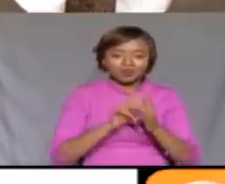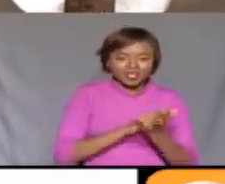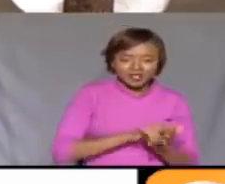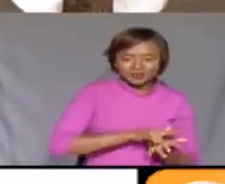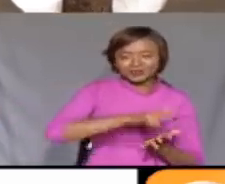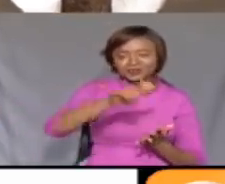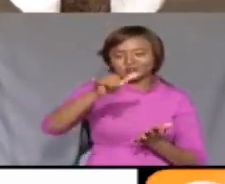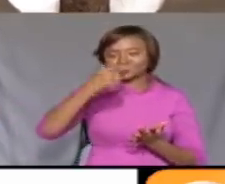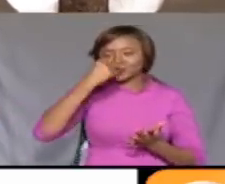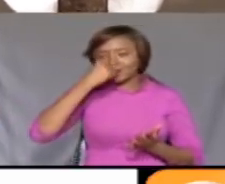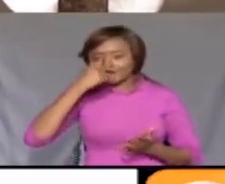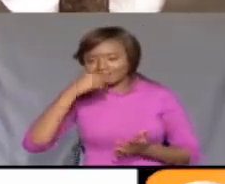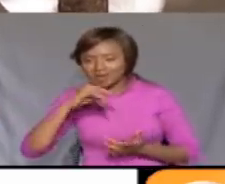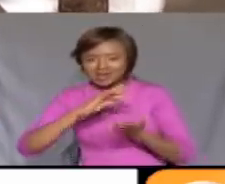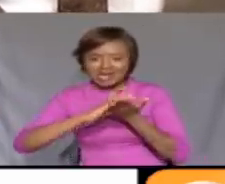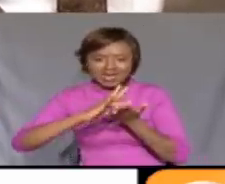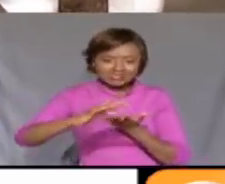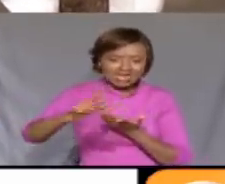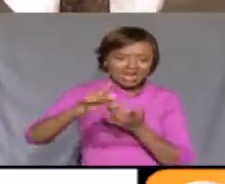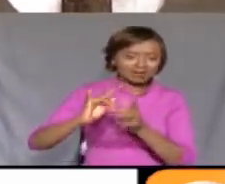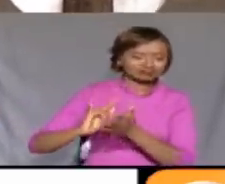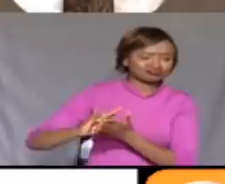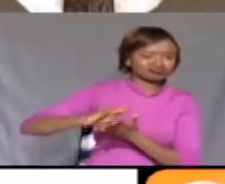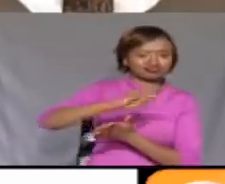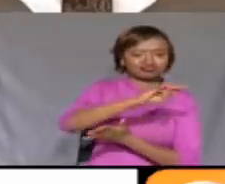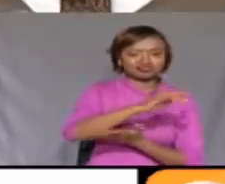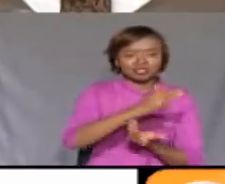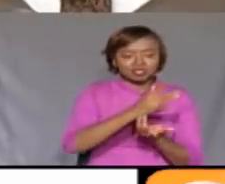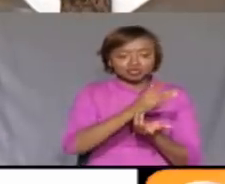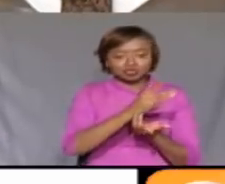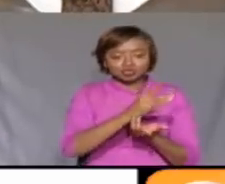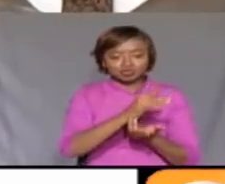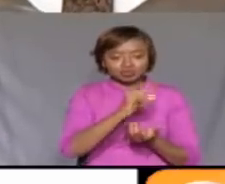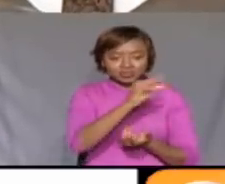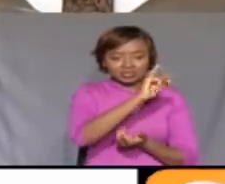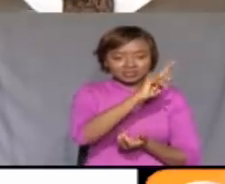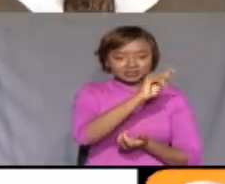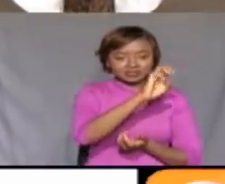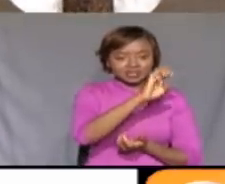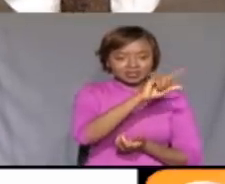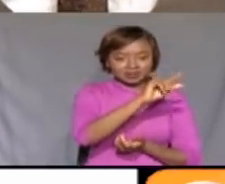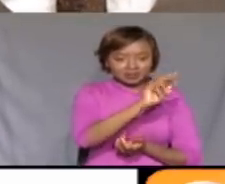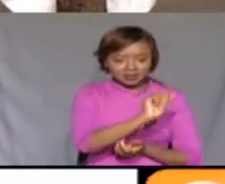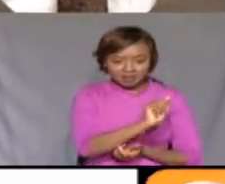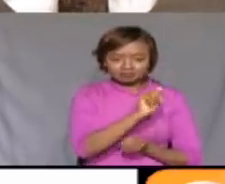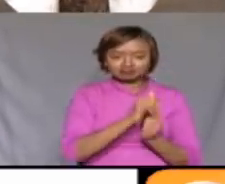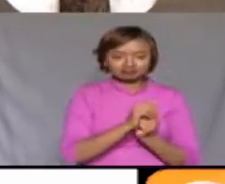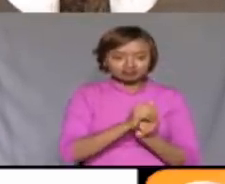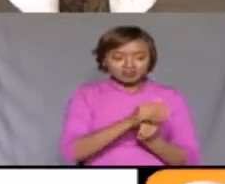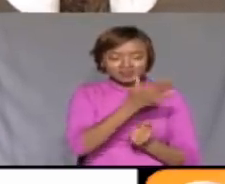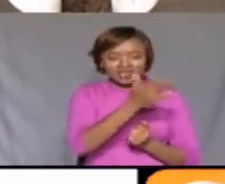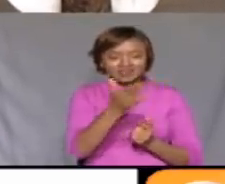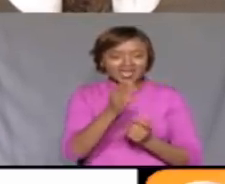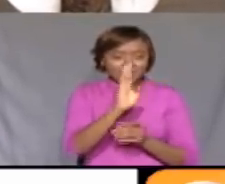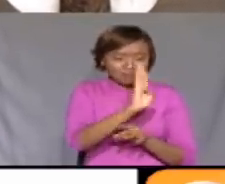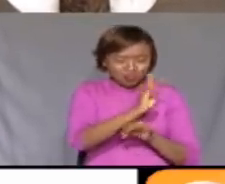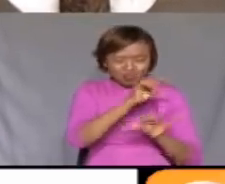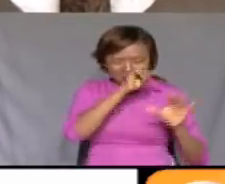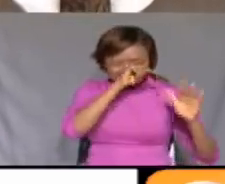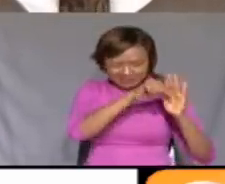Arusha, Dar es Salaam to Bujumbura, and to Gitega and Chibitoke in the interior of